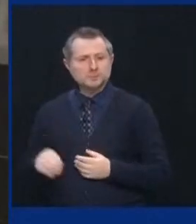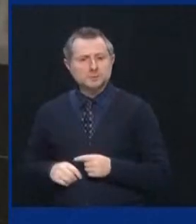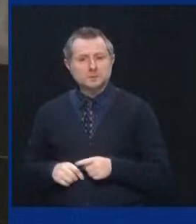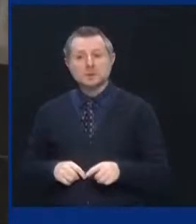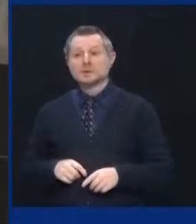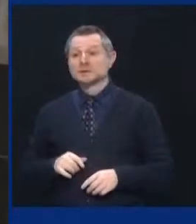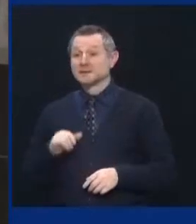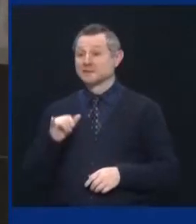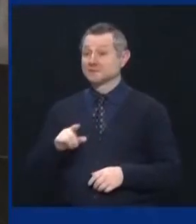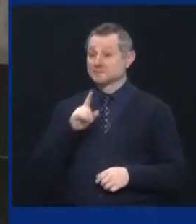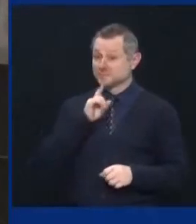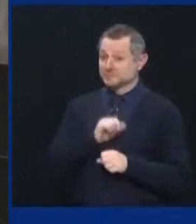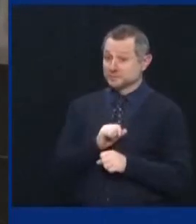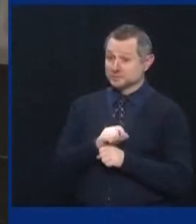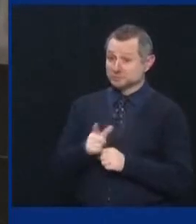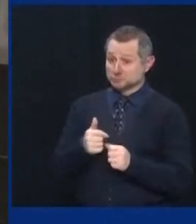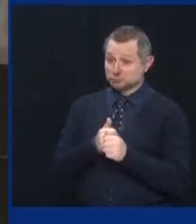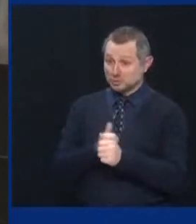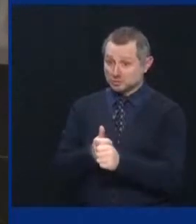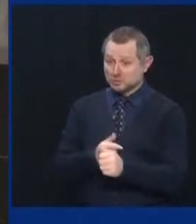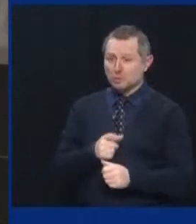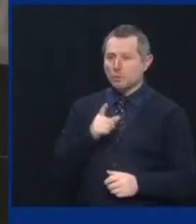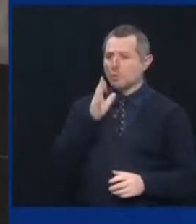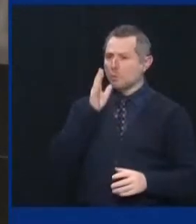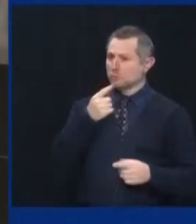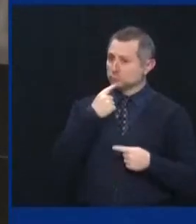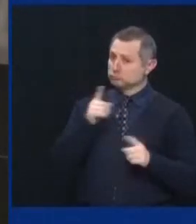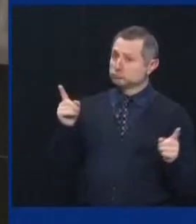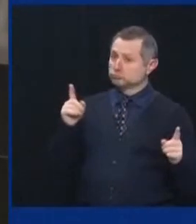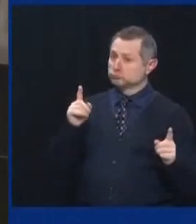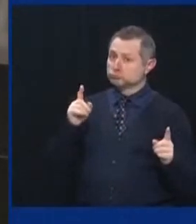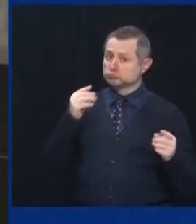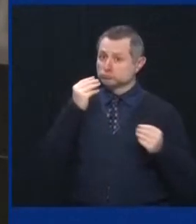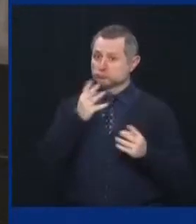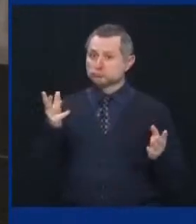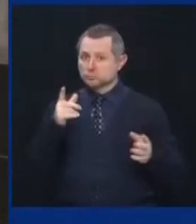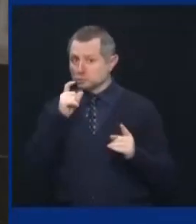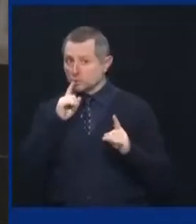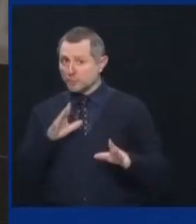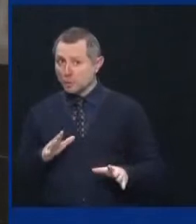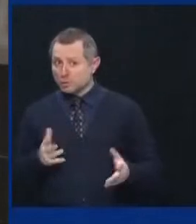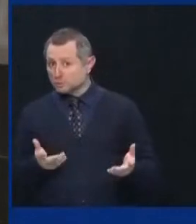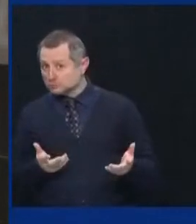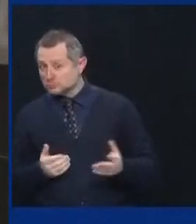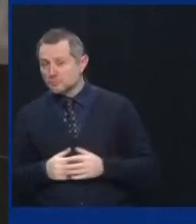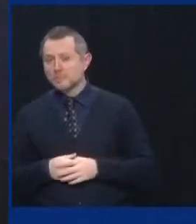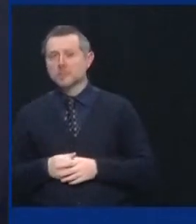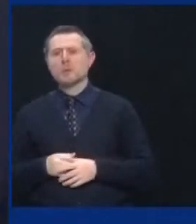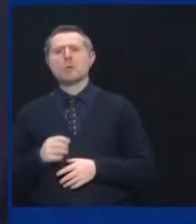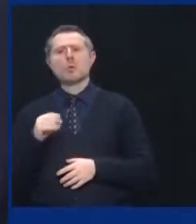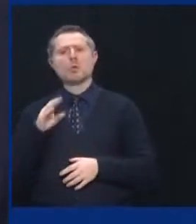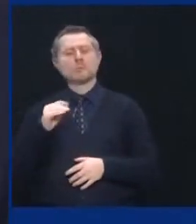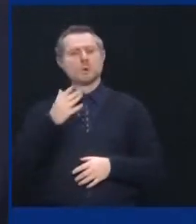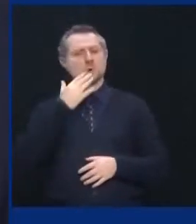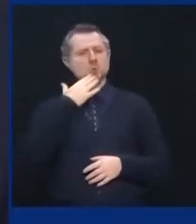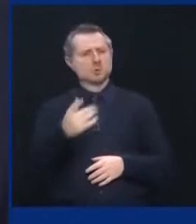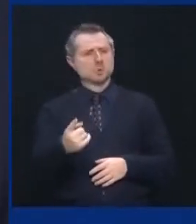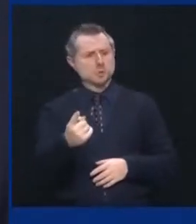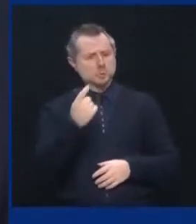if so, is that published? Will that be made public to reporters and the public? Good question.